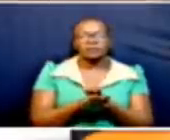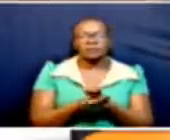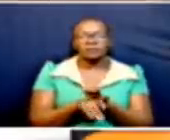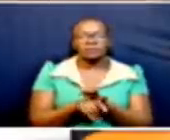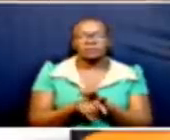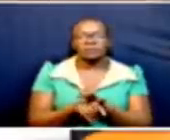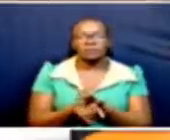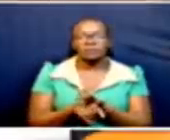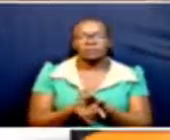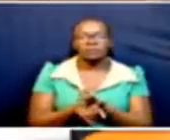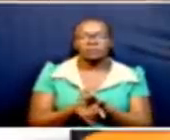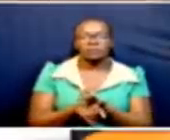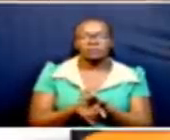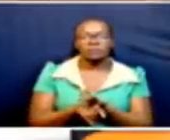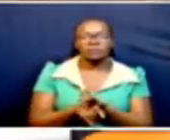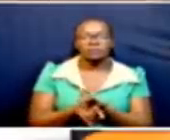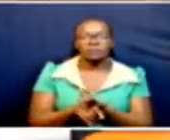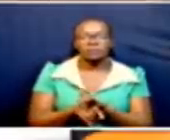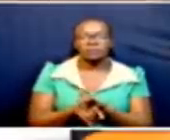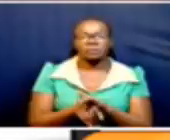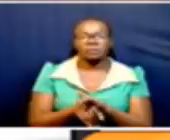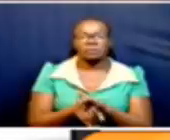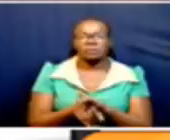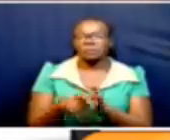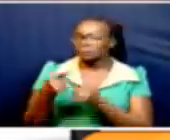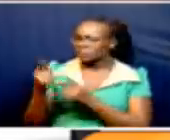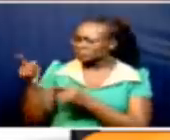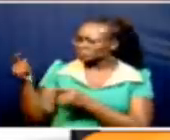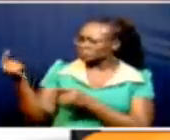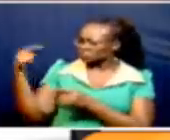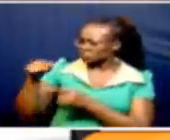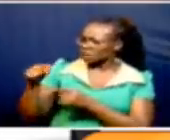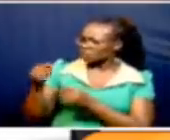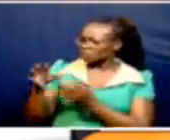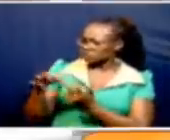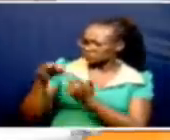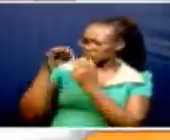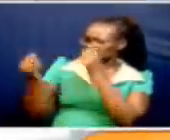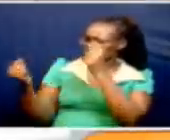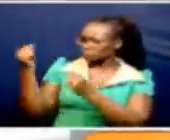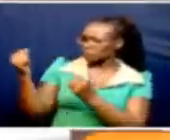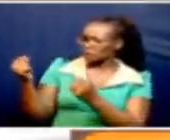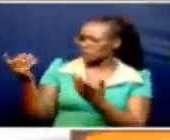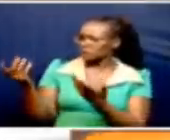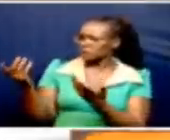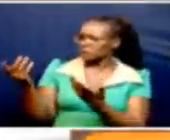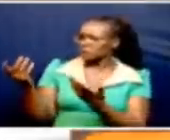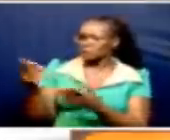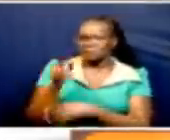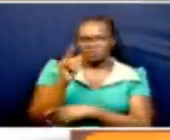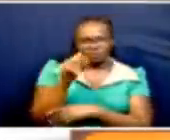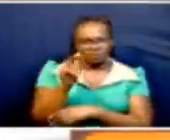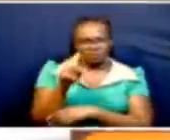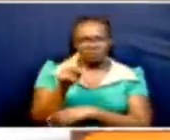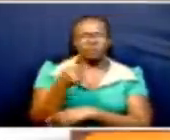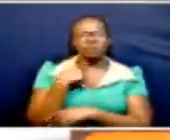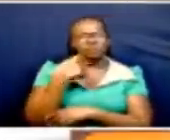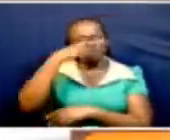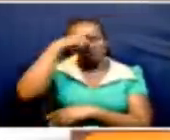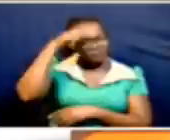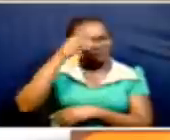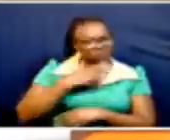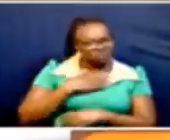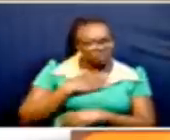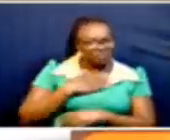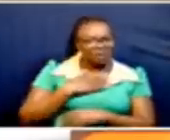vehicle you saw driving in. This was grant from Parliament. I even know the tithe that I pay, the Ubers that I pay. I know through my sweat and my tears